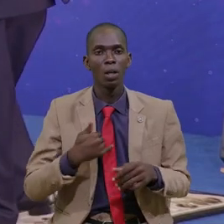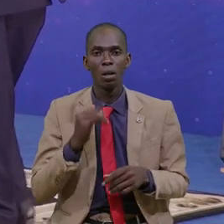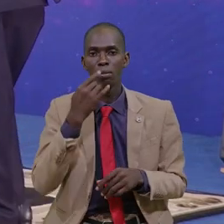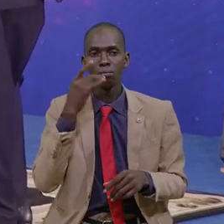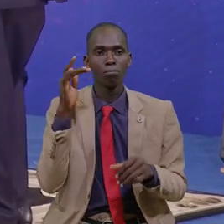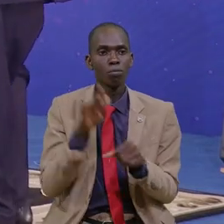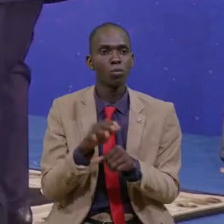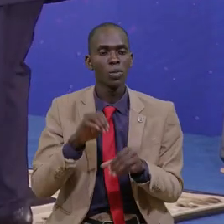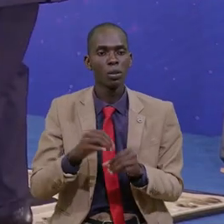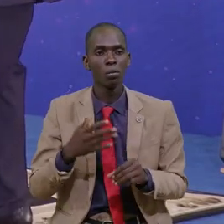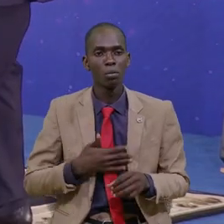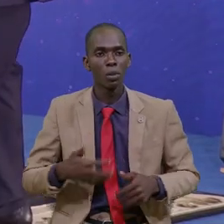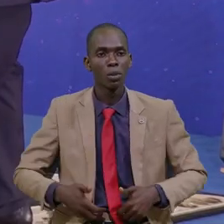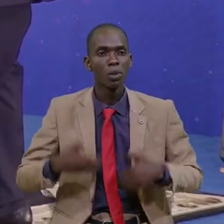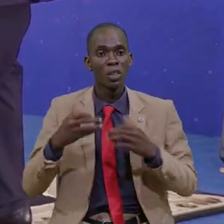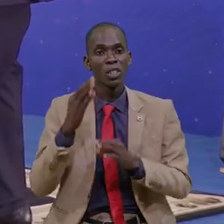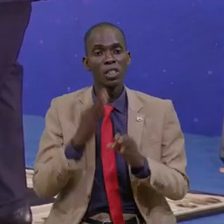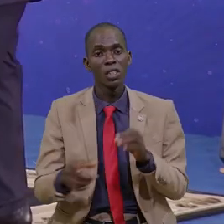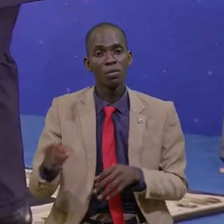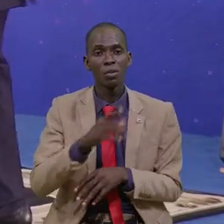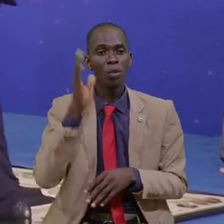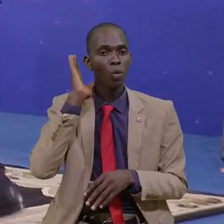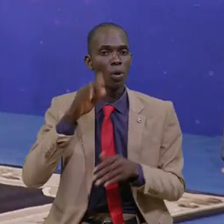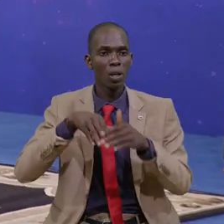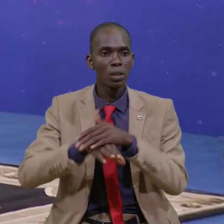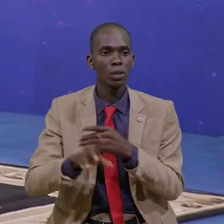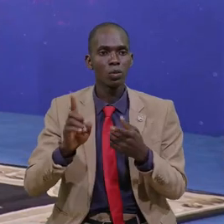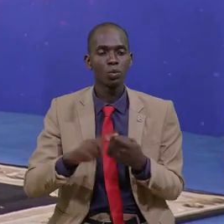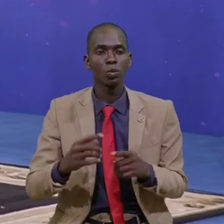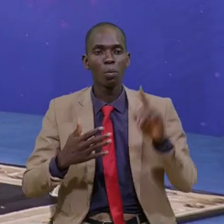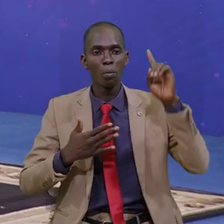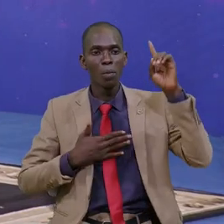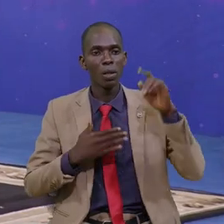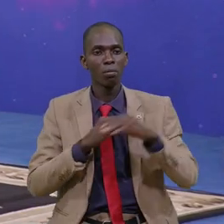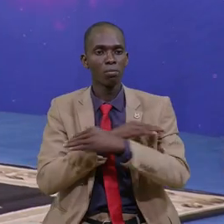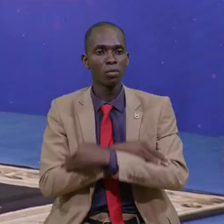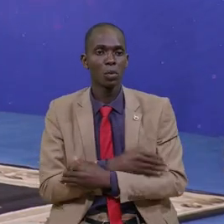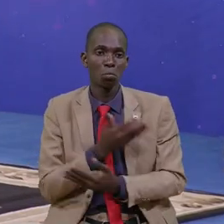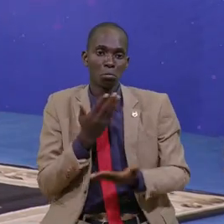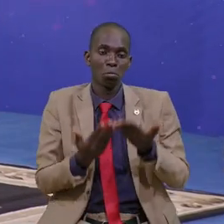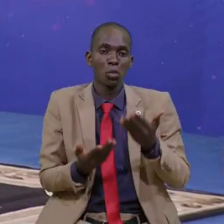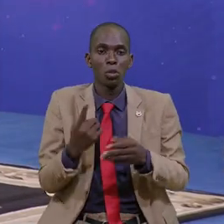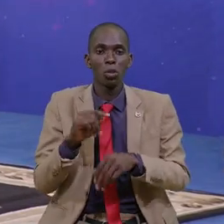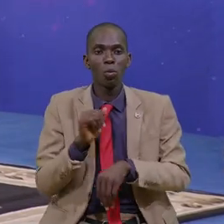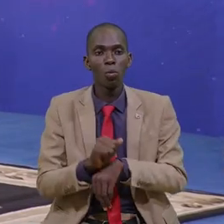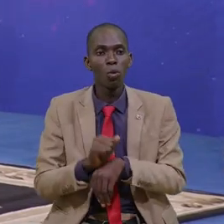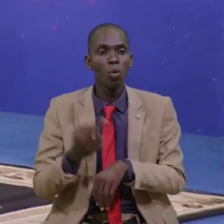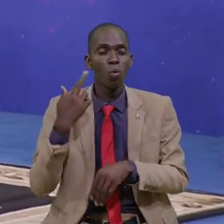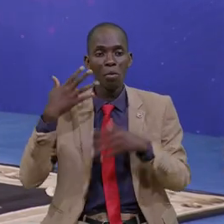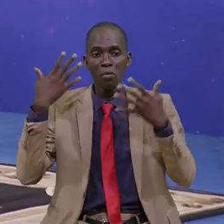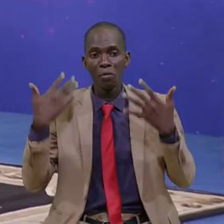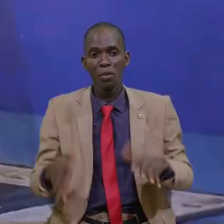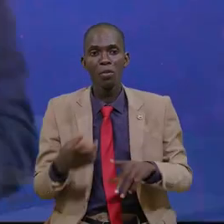they shall enter into my rest, although the works were finished